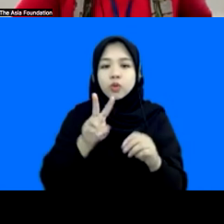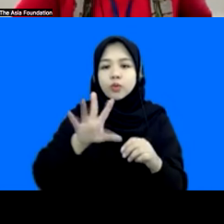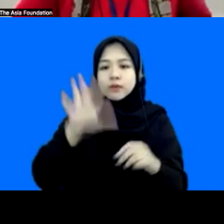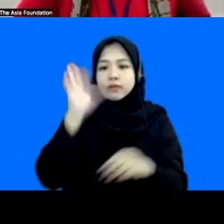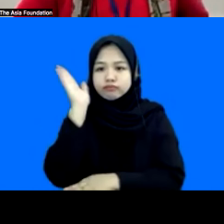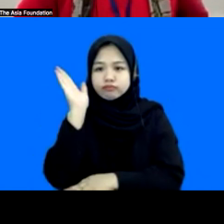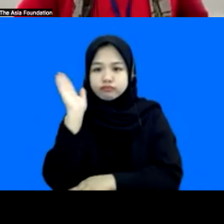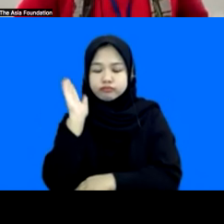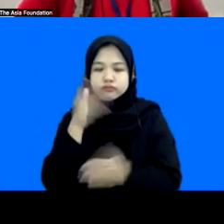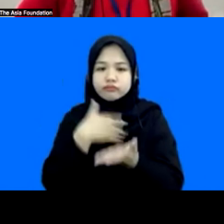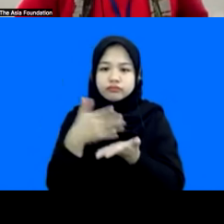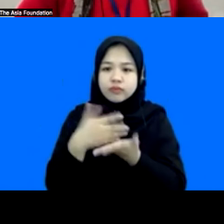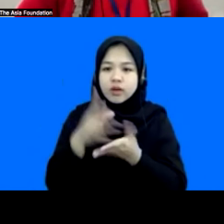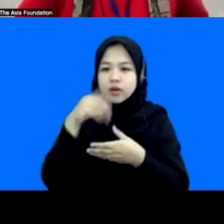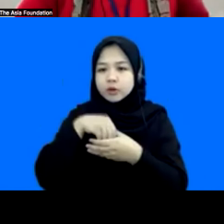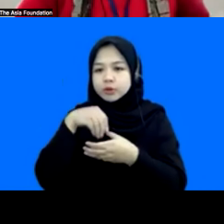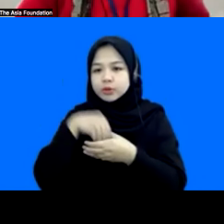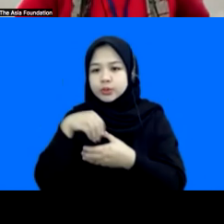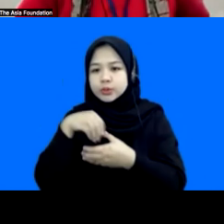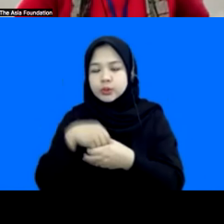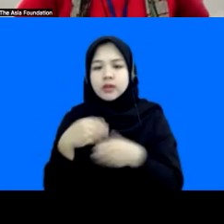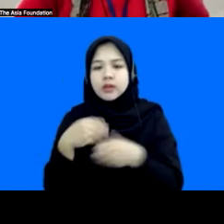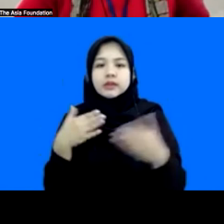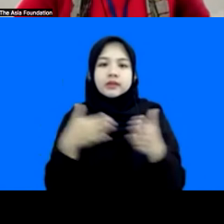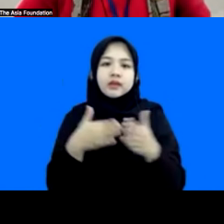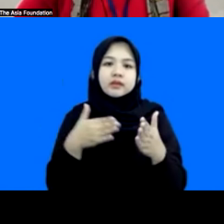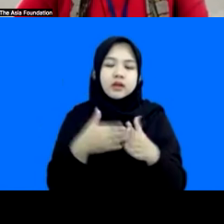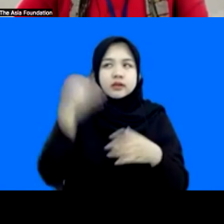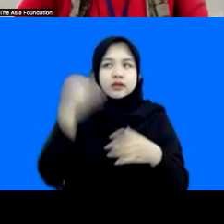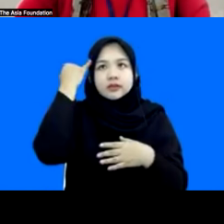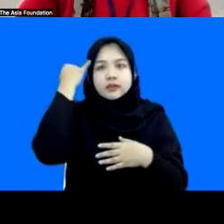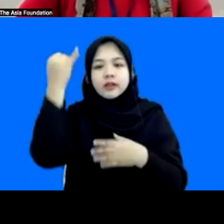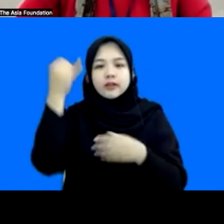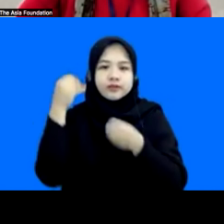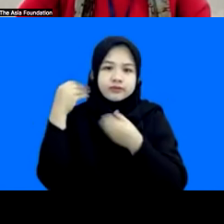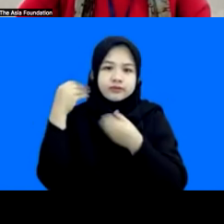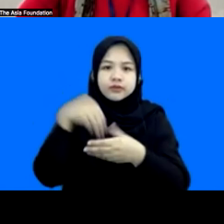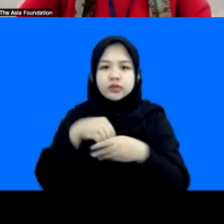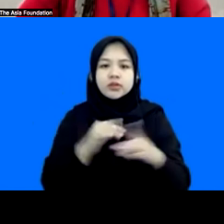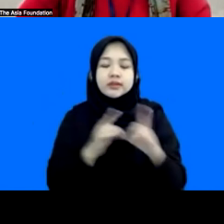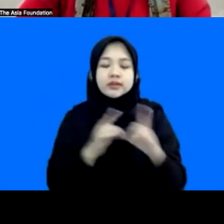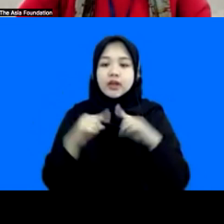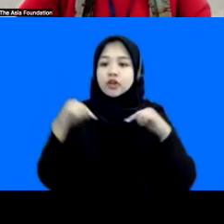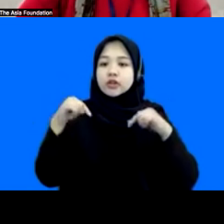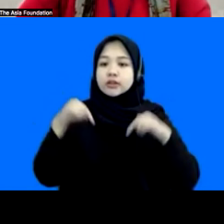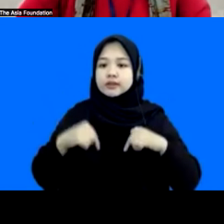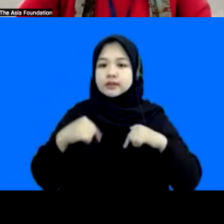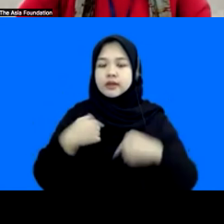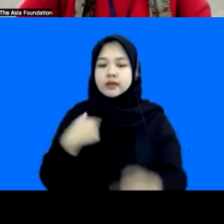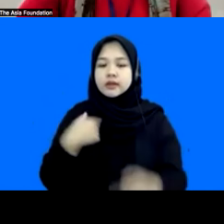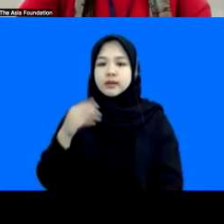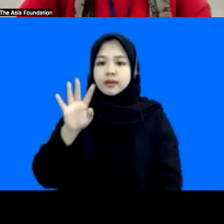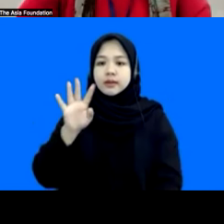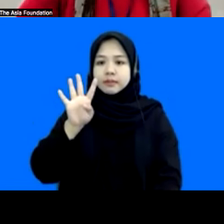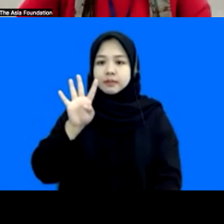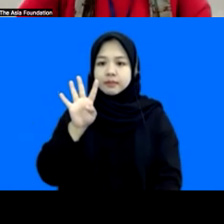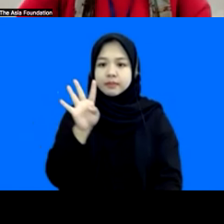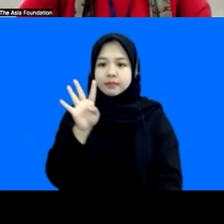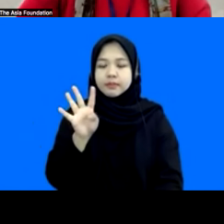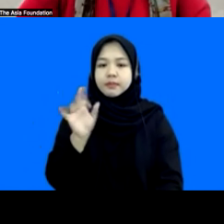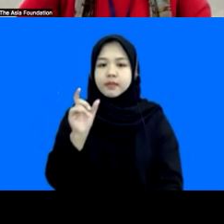25 speakers shared their insights into challenges and initiatives. During these dialogues, 4 key messages